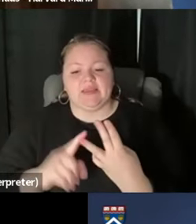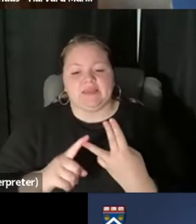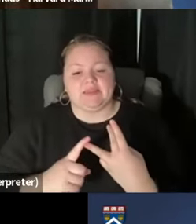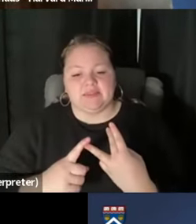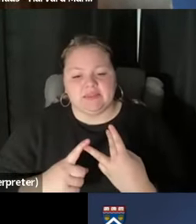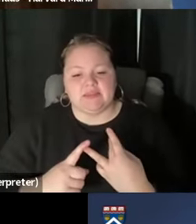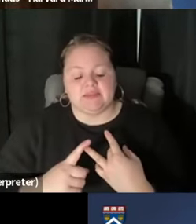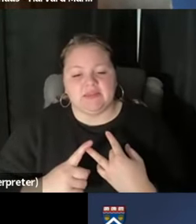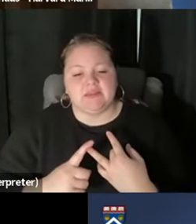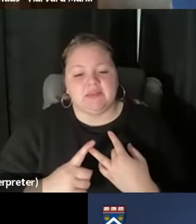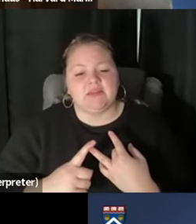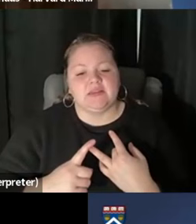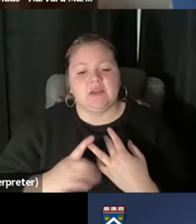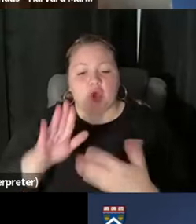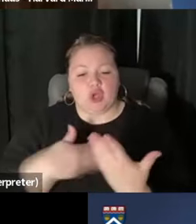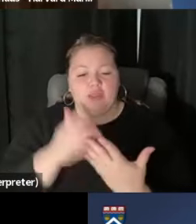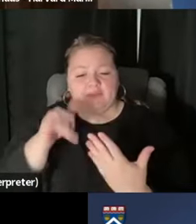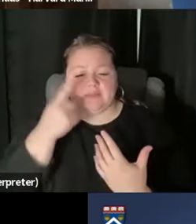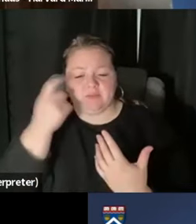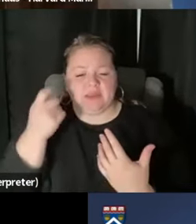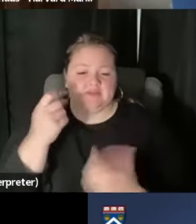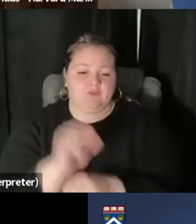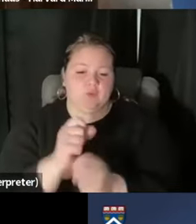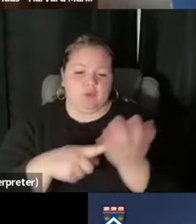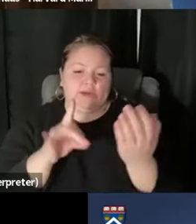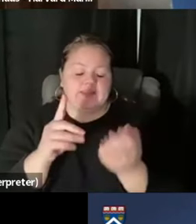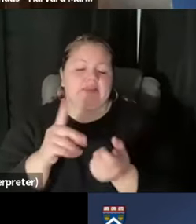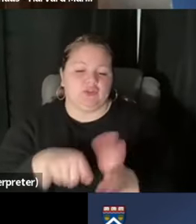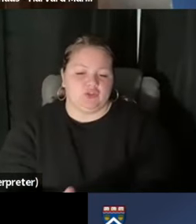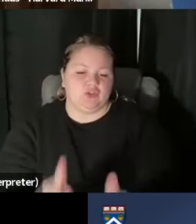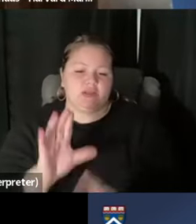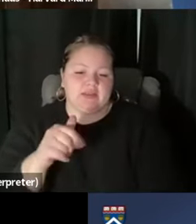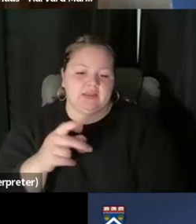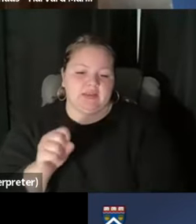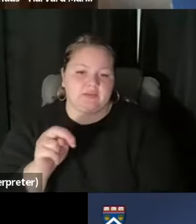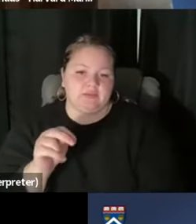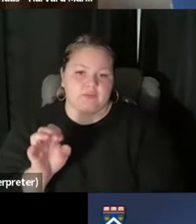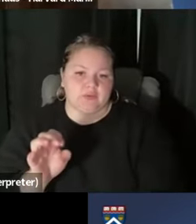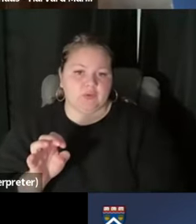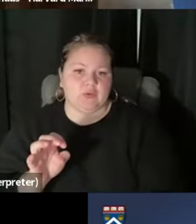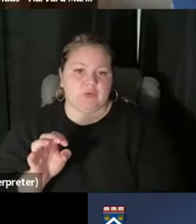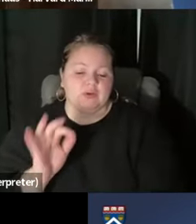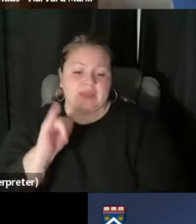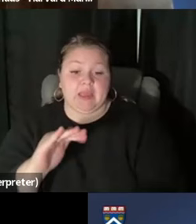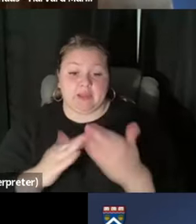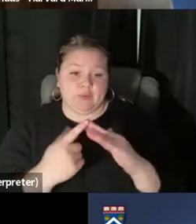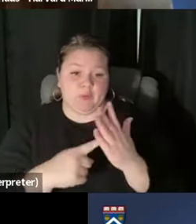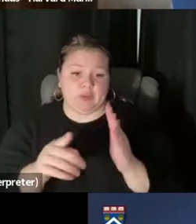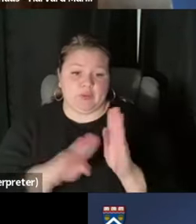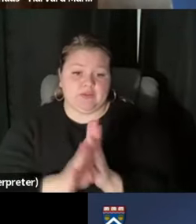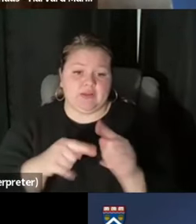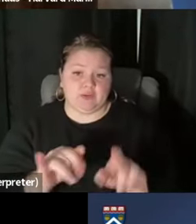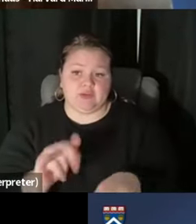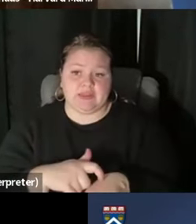part of the capstone. So I think it's been such a great experience, as everyone's been saying, like that community that you develop at that